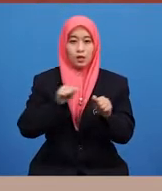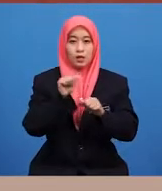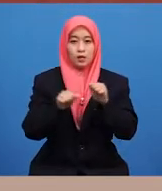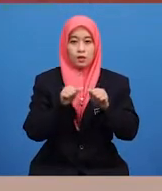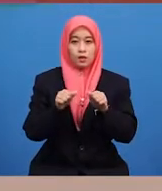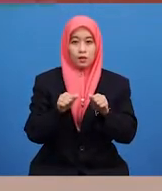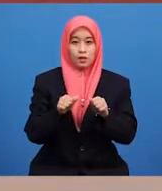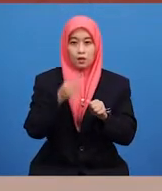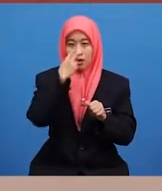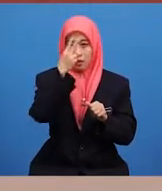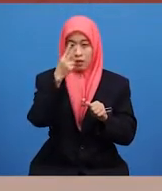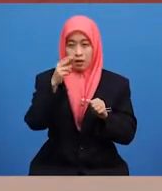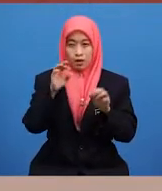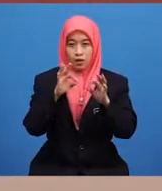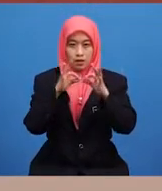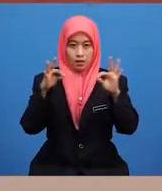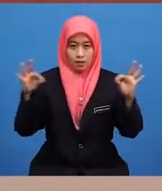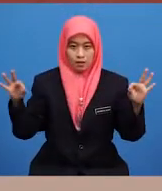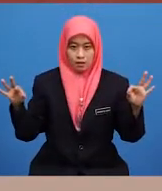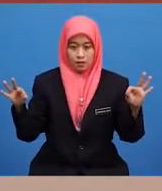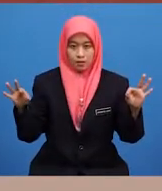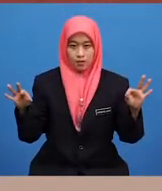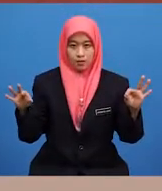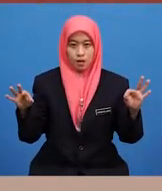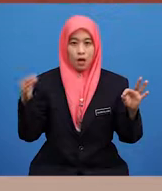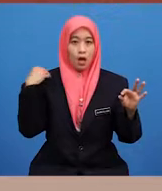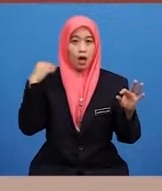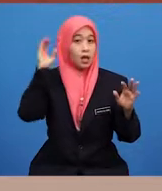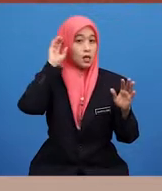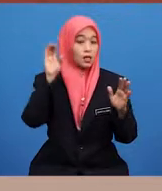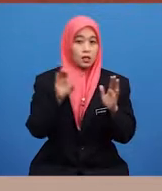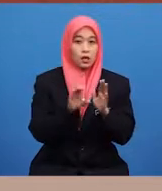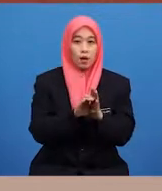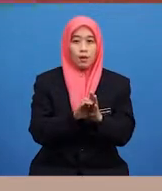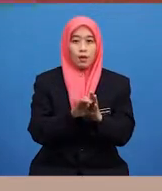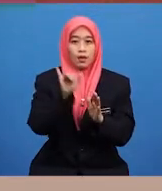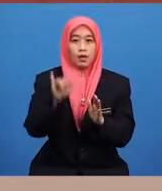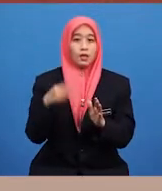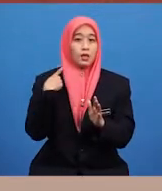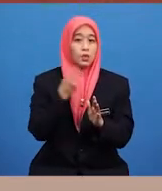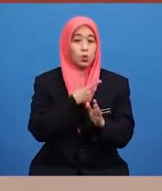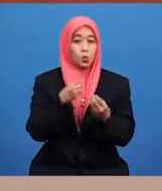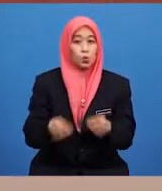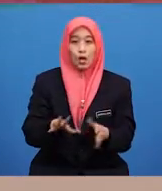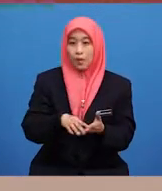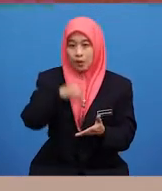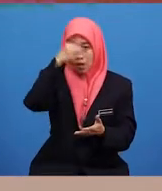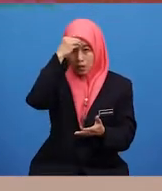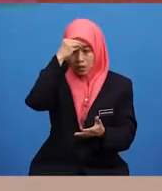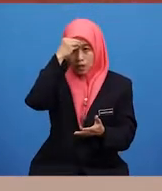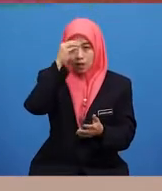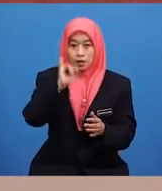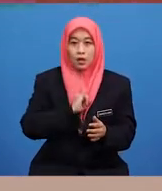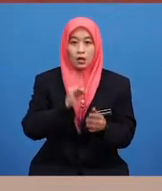a with a picture of the things that we have learned. I need you to replace the picture with a word